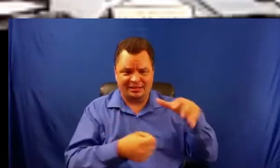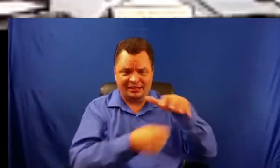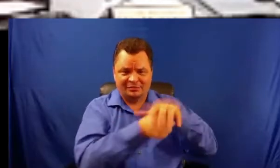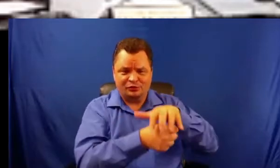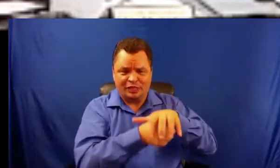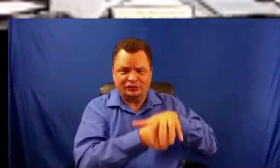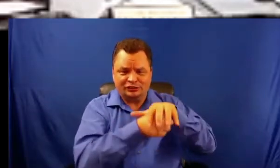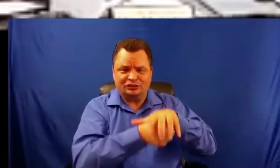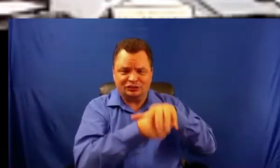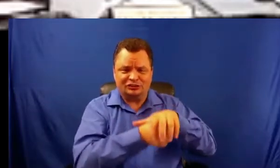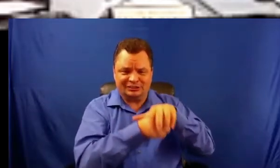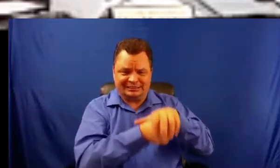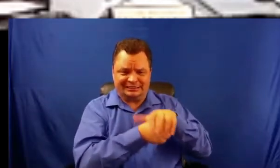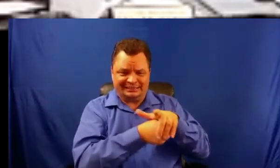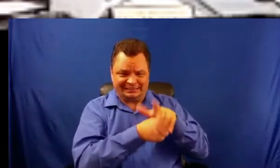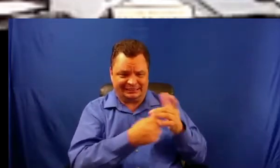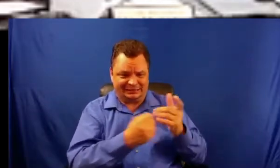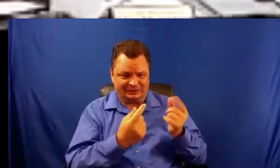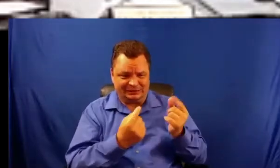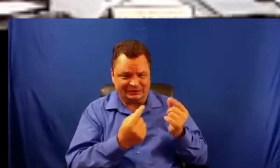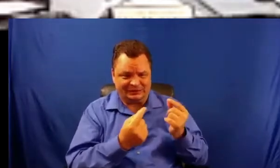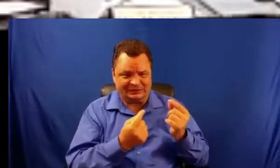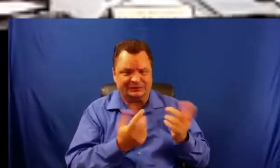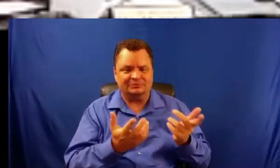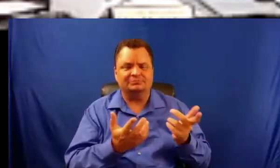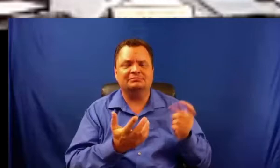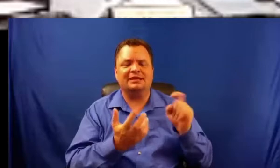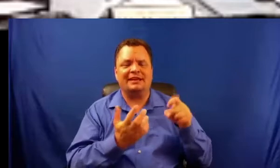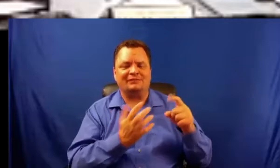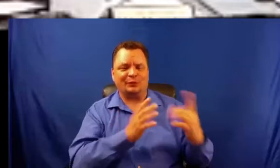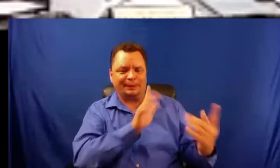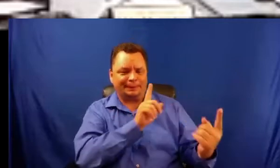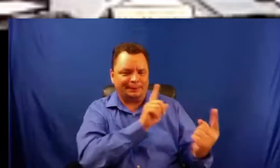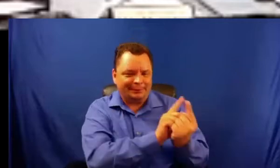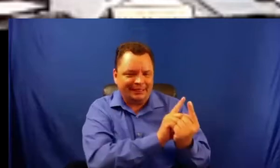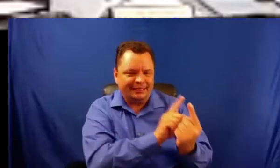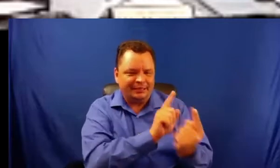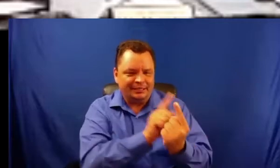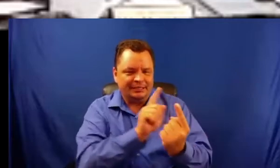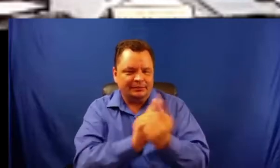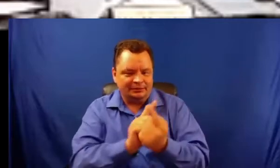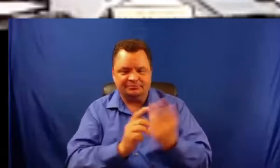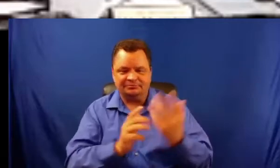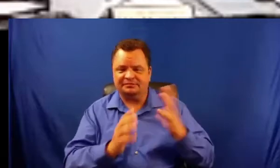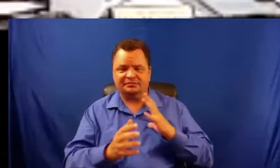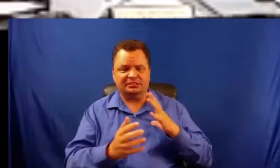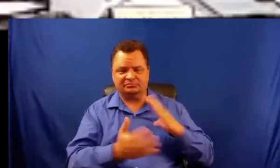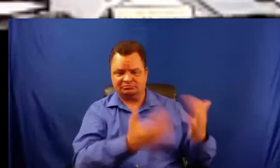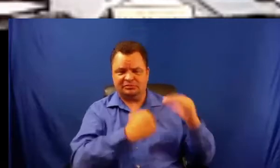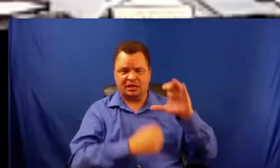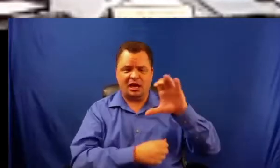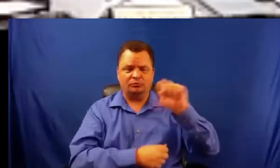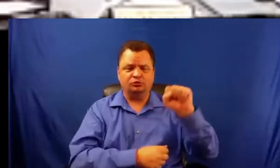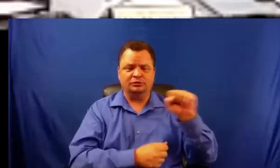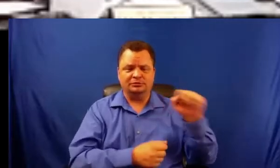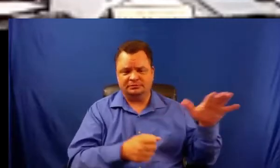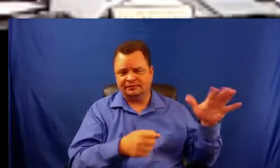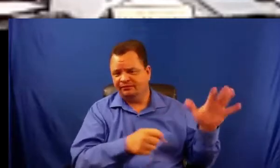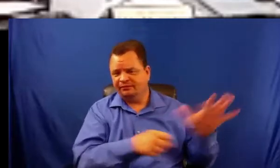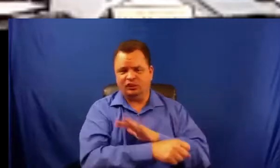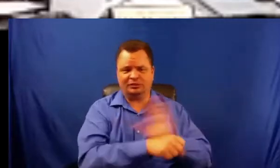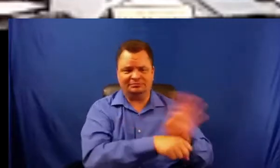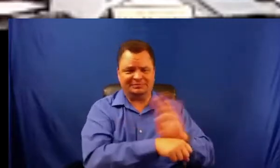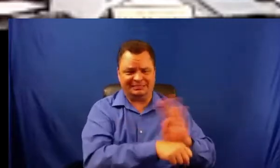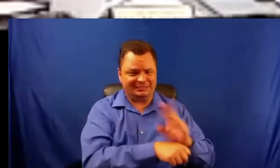and they can bypass our hospital and send you up to Denver. And vice versa, they may need to go